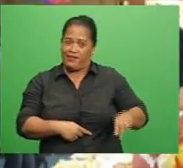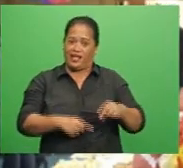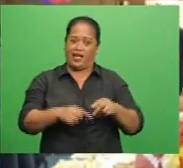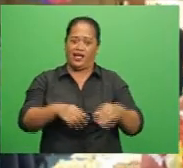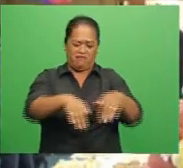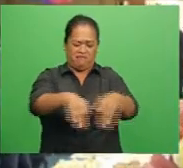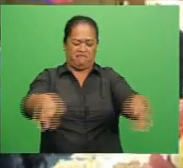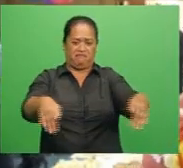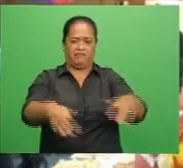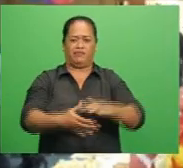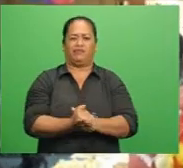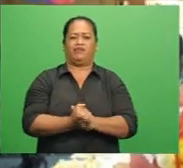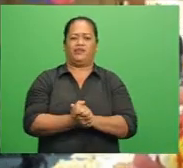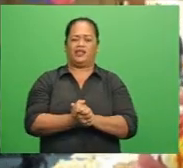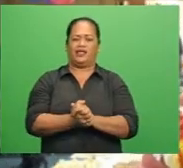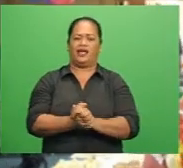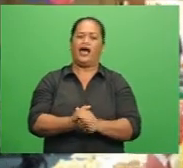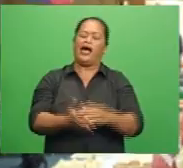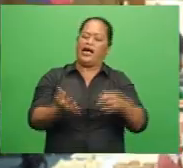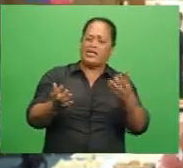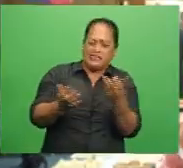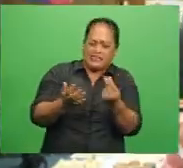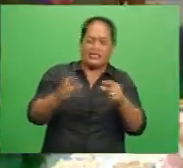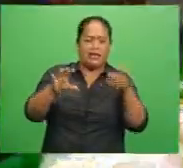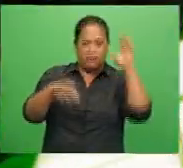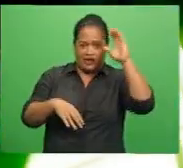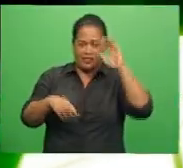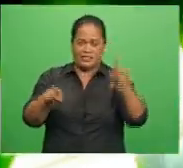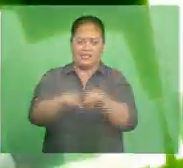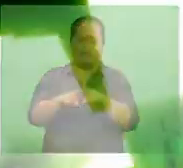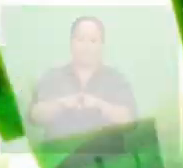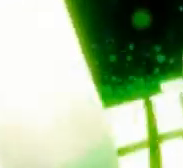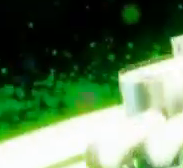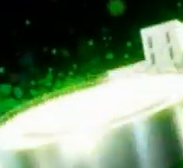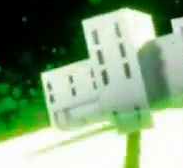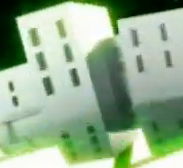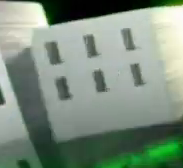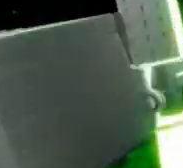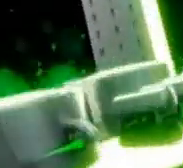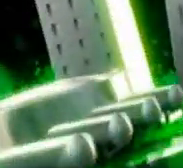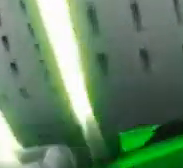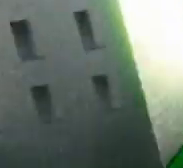countries in Europe that may have some logistical issues.